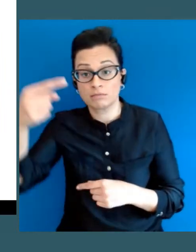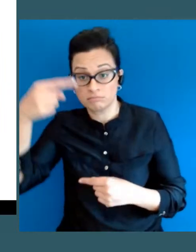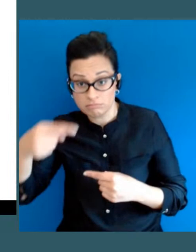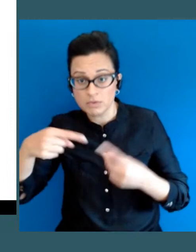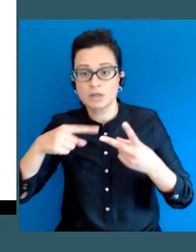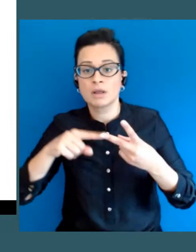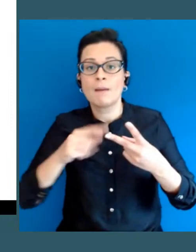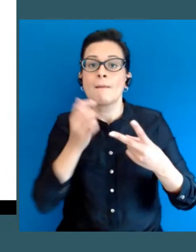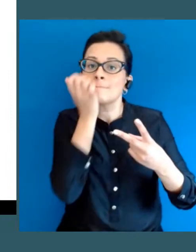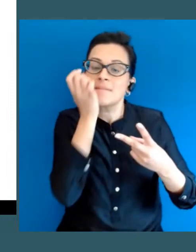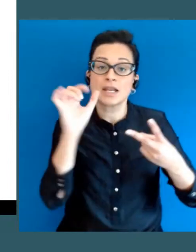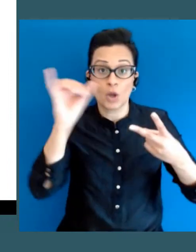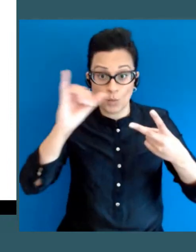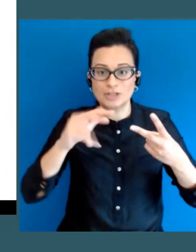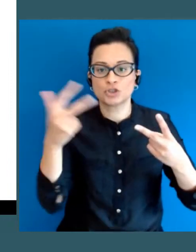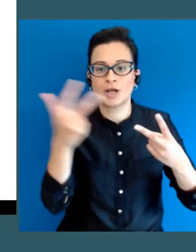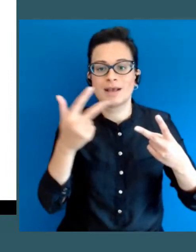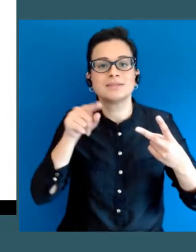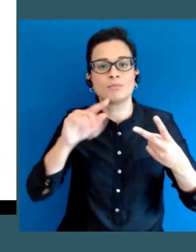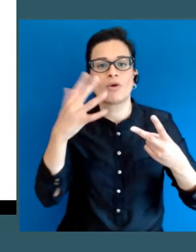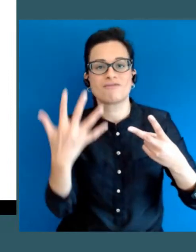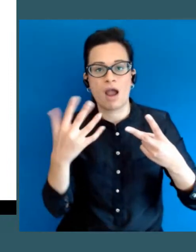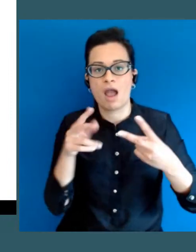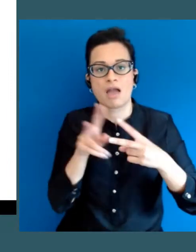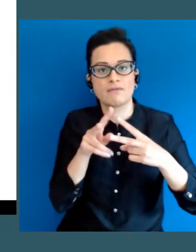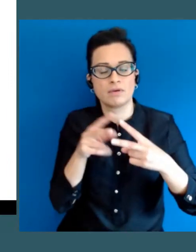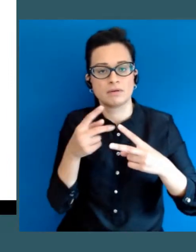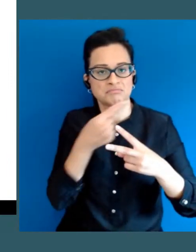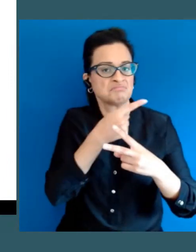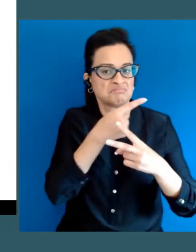is 18.5 kilonewtons per litre.